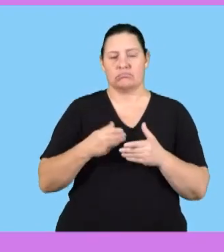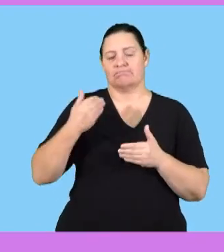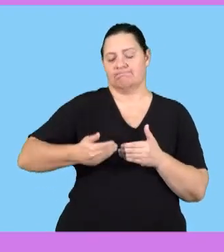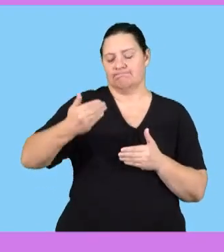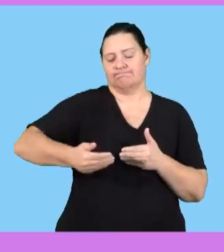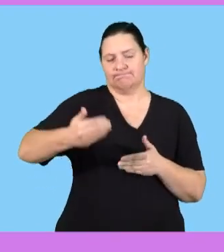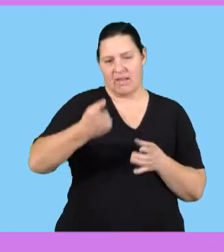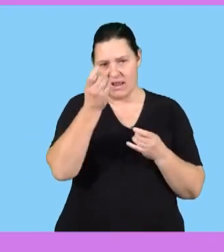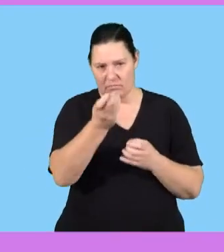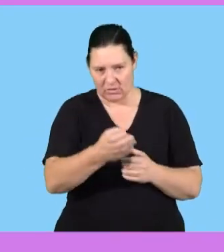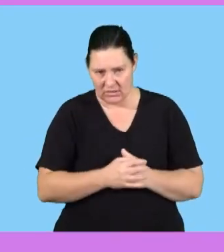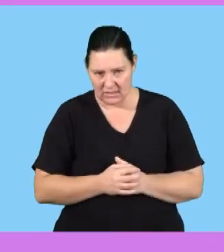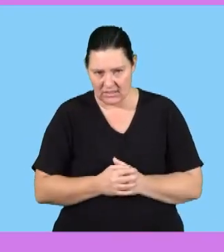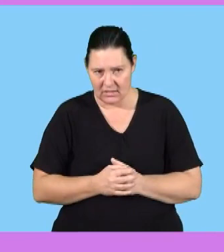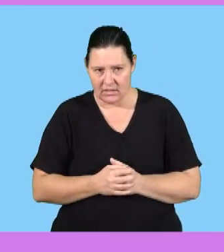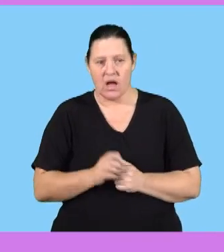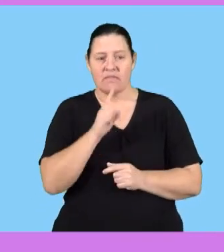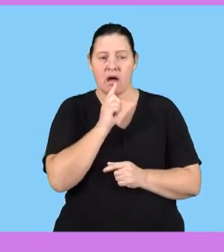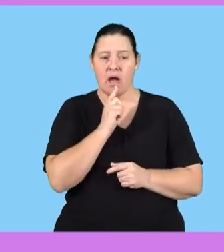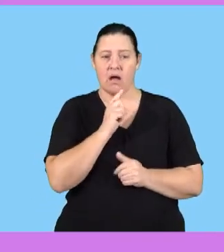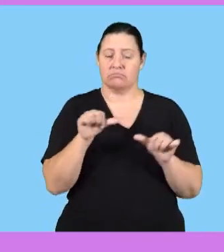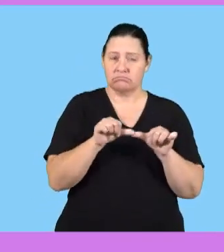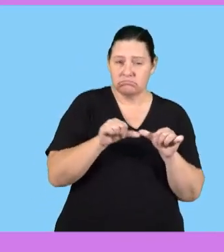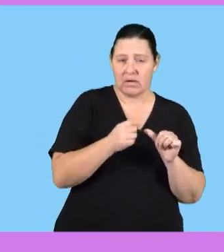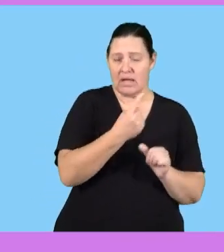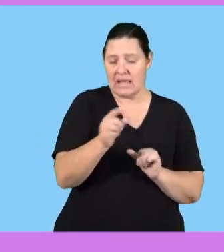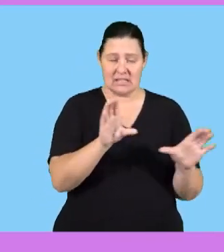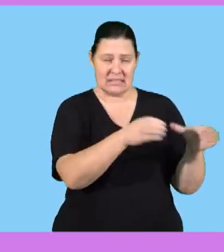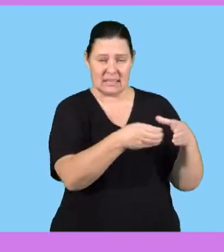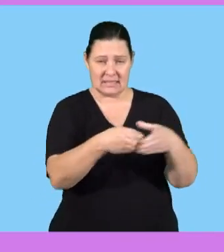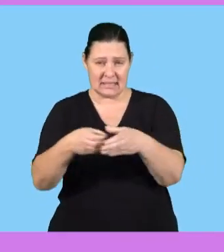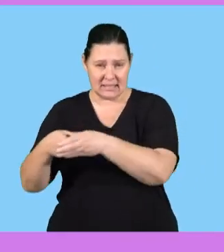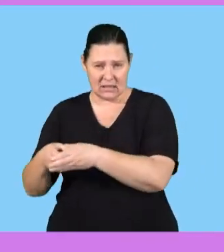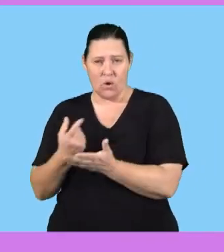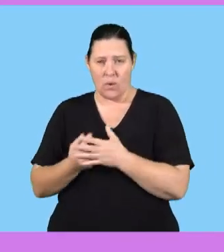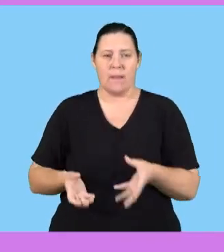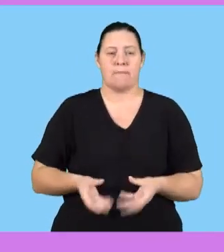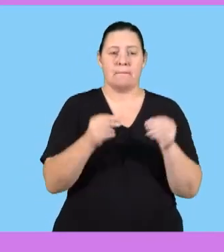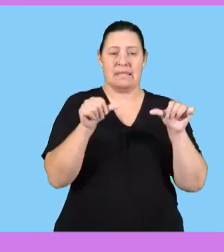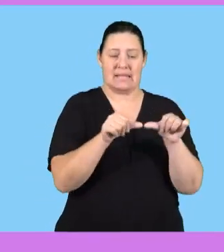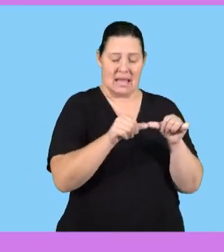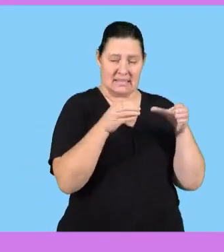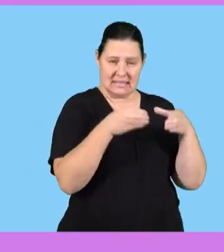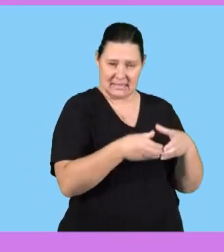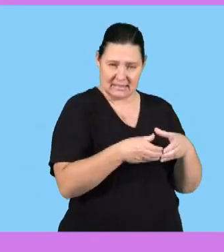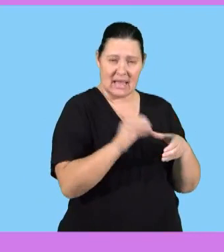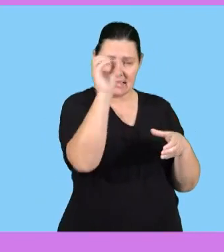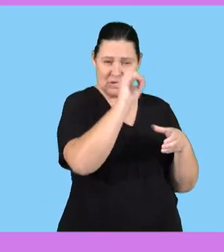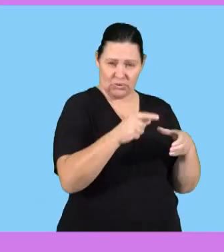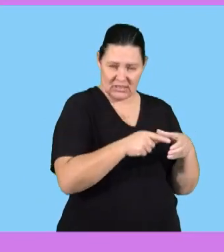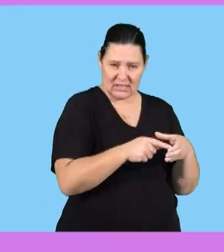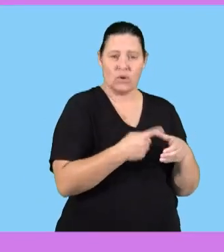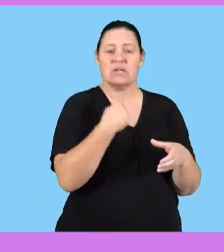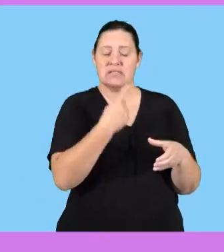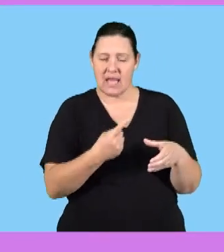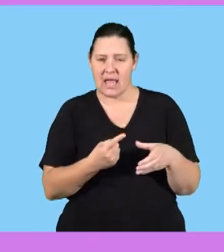data. Then also, the method to determine the size of each sector is where we take the size of the sector, that's now in